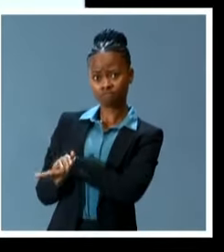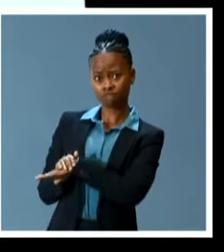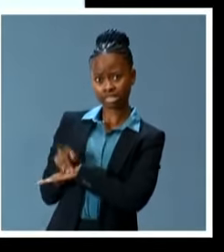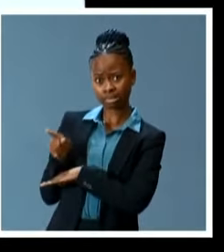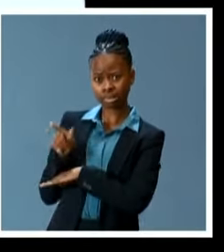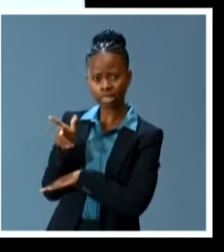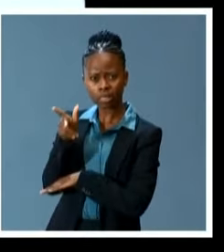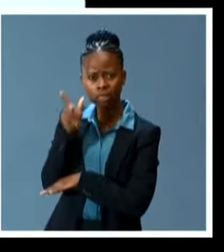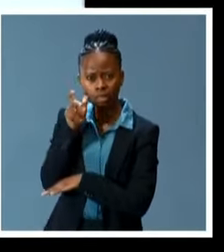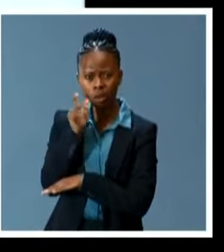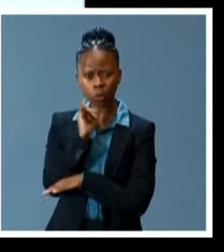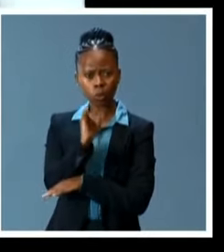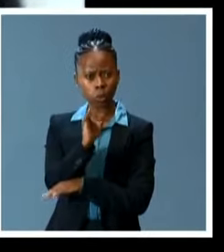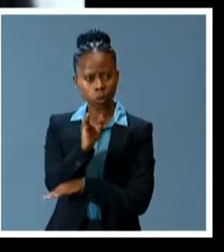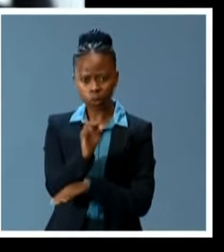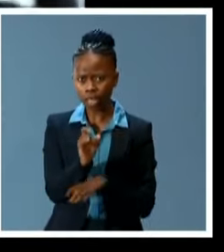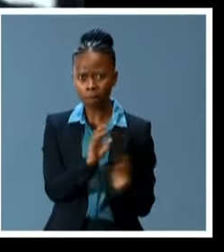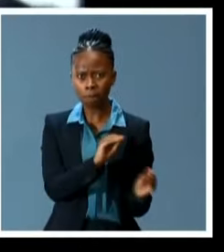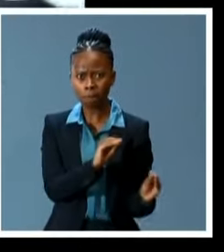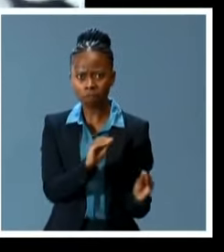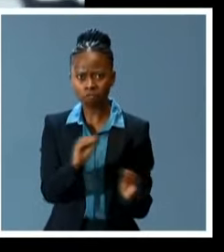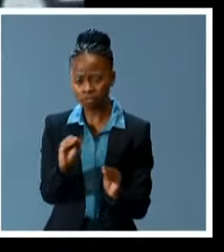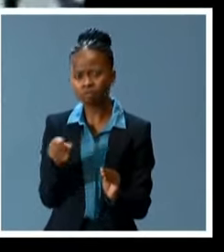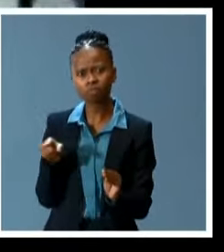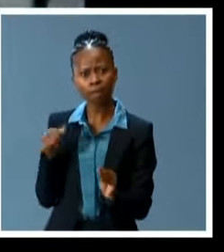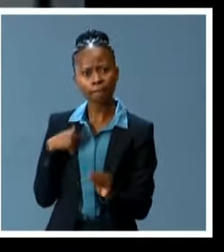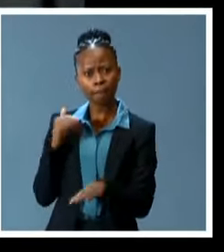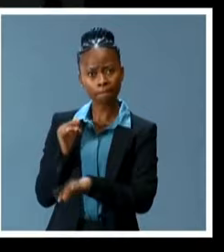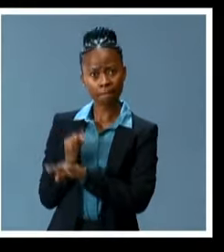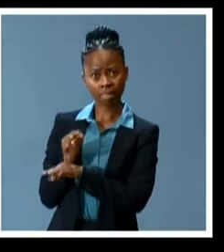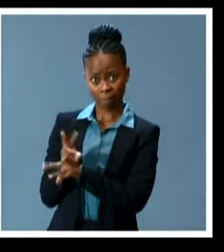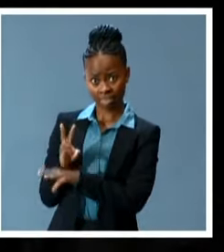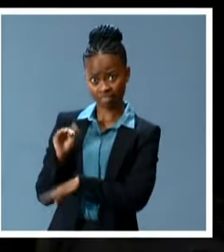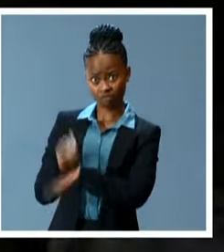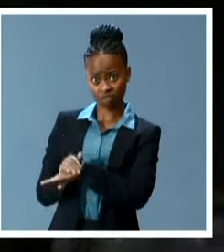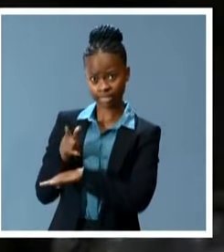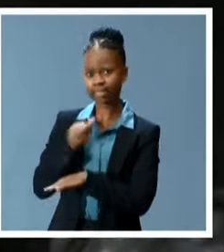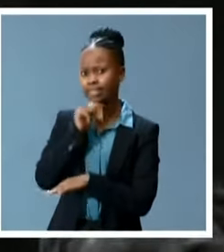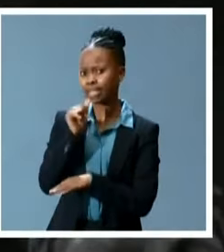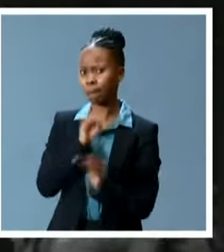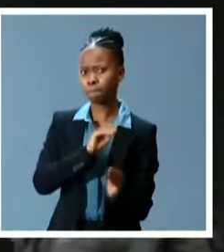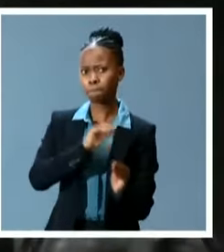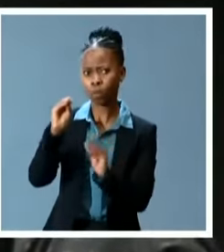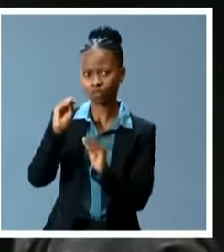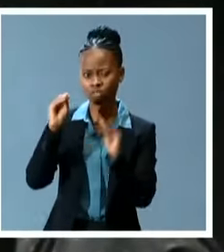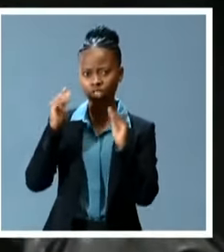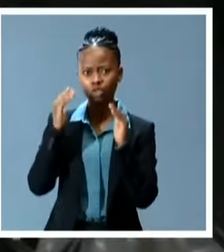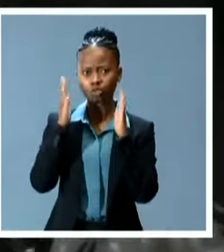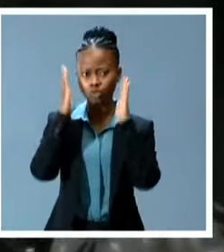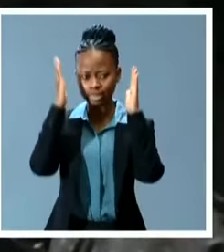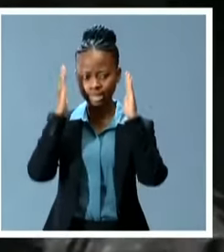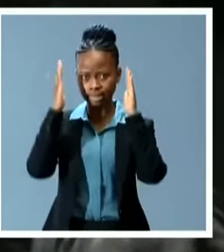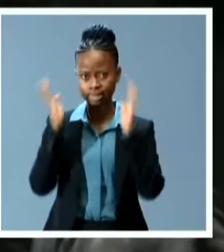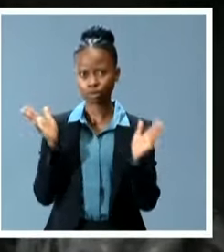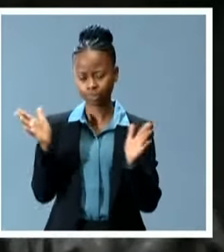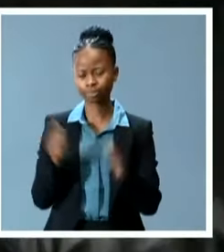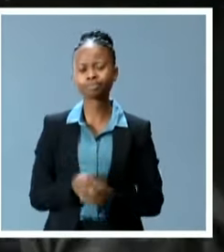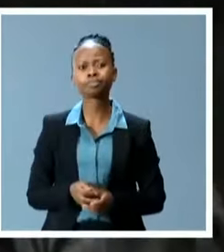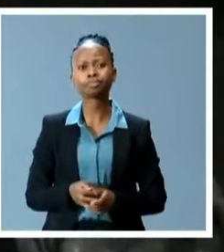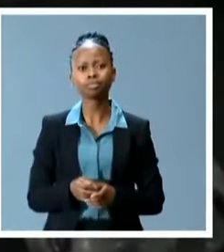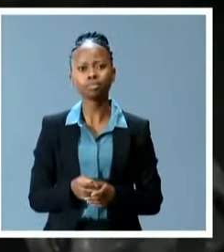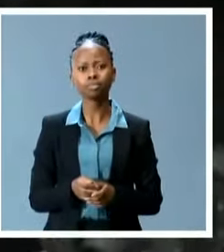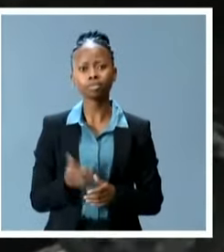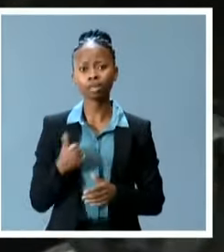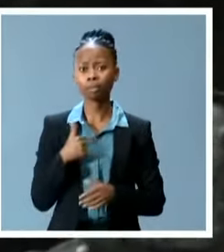our plight, and then they offered to have us educated in Swaziland. Knowing Mama's strength and charisma and her determination,